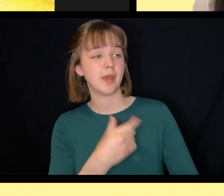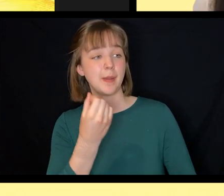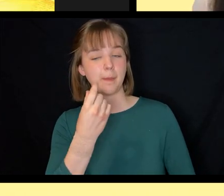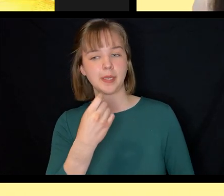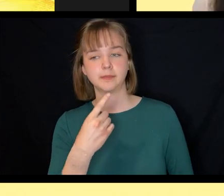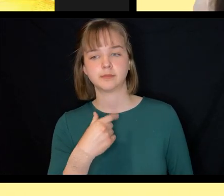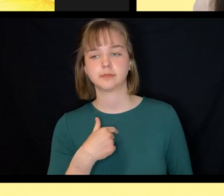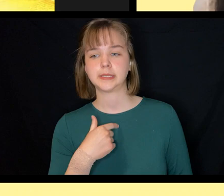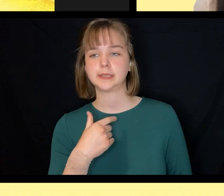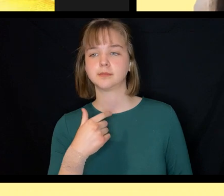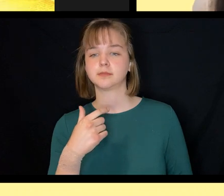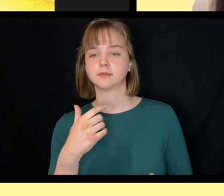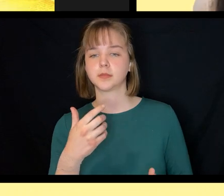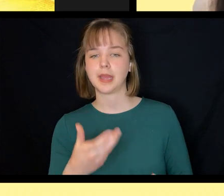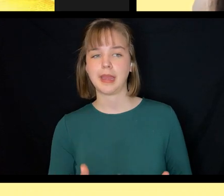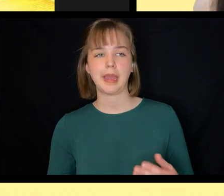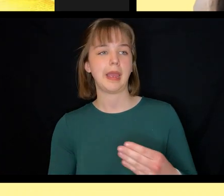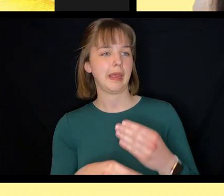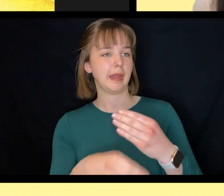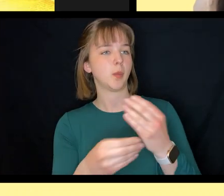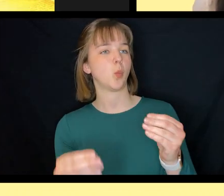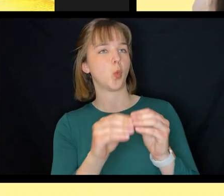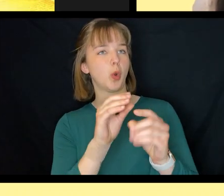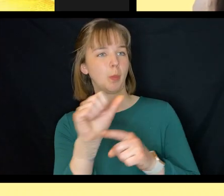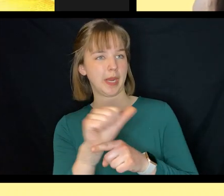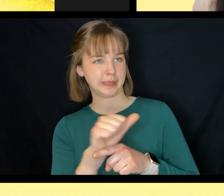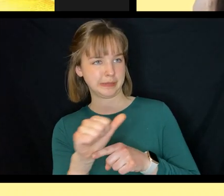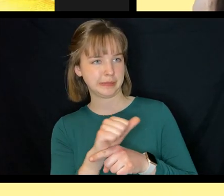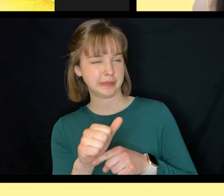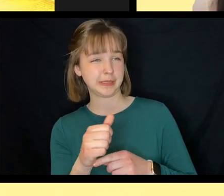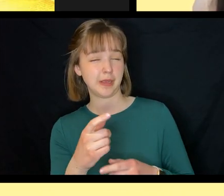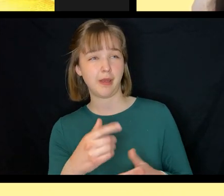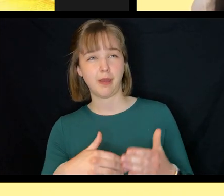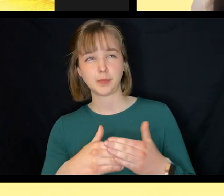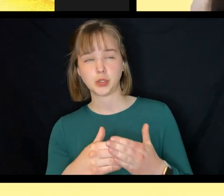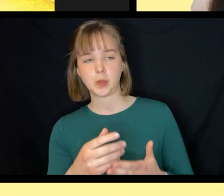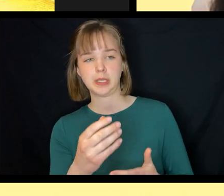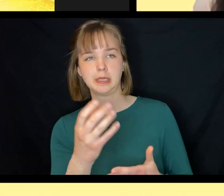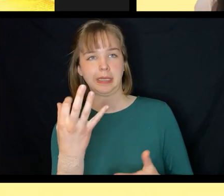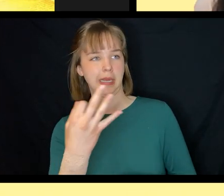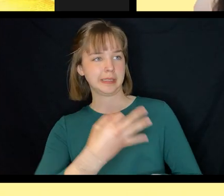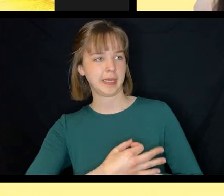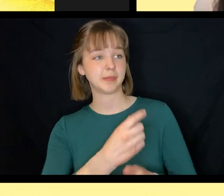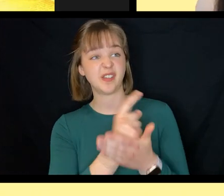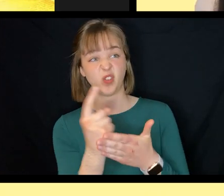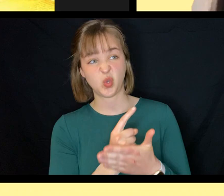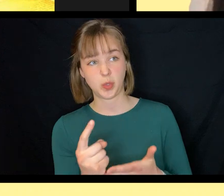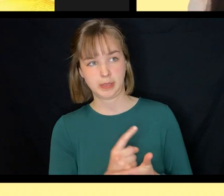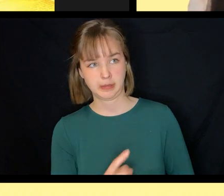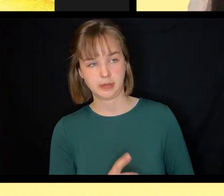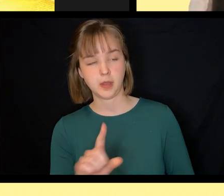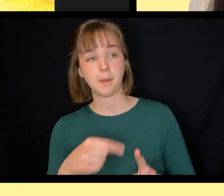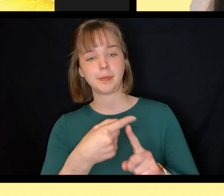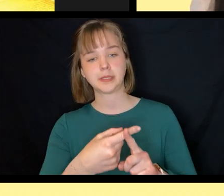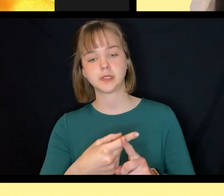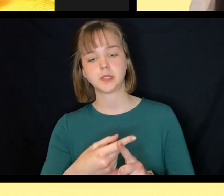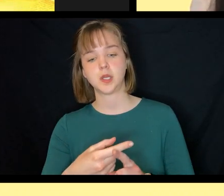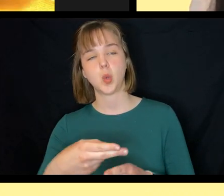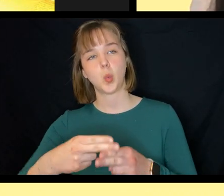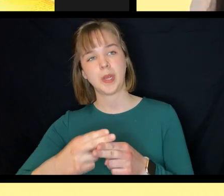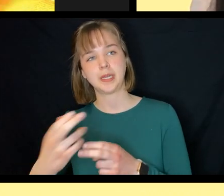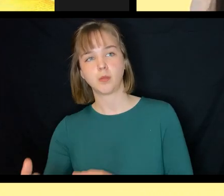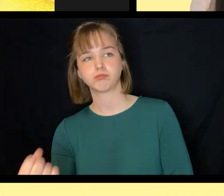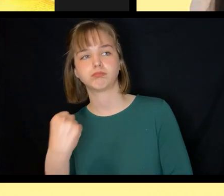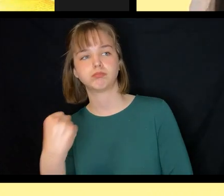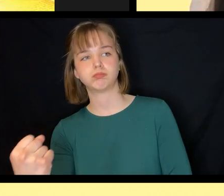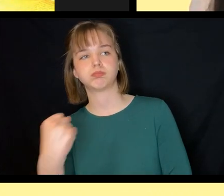9 times a week, like doubles, and then lifting like 2 to 3 times a week. And I think just